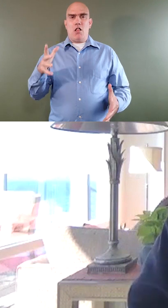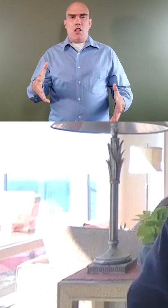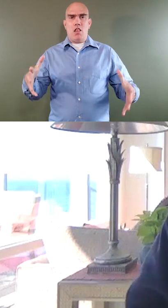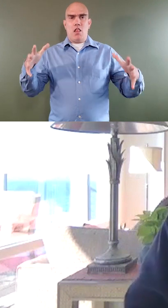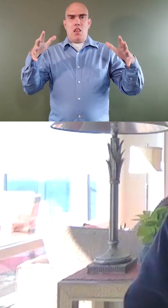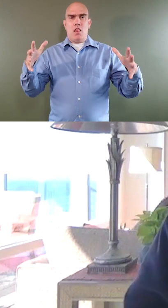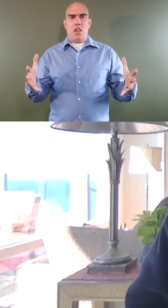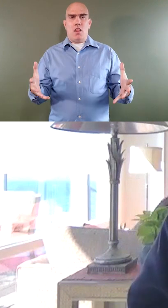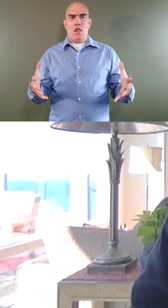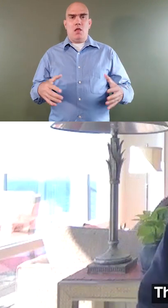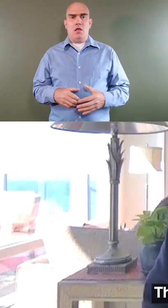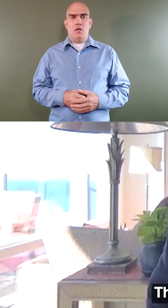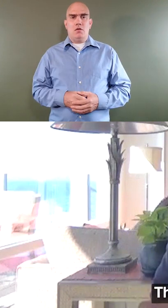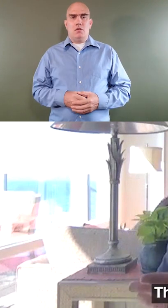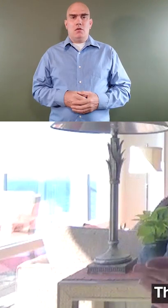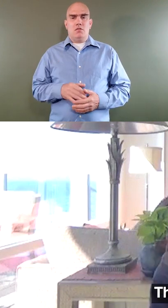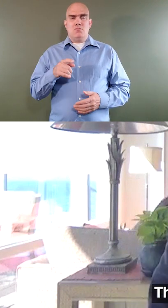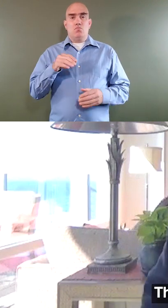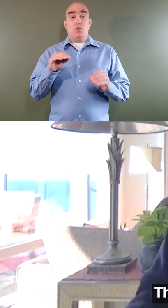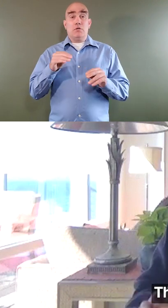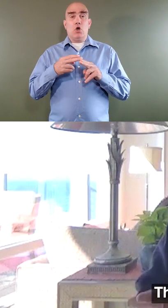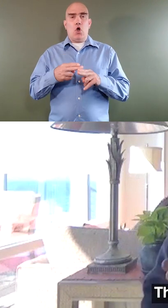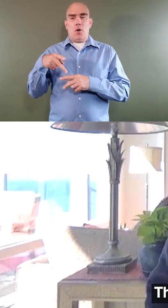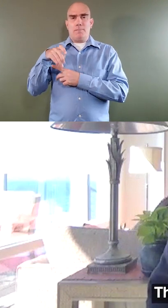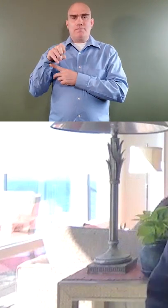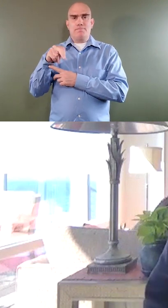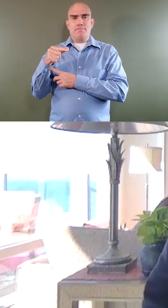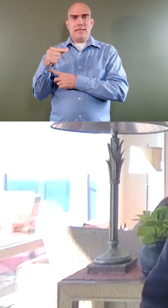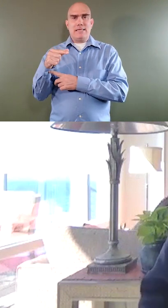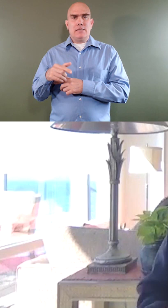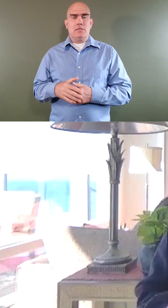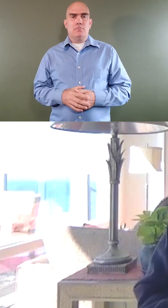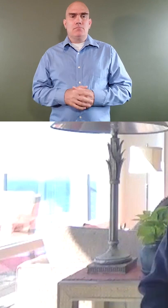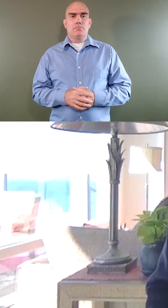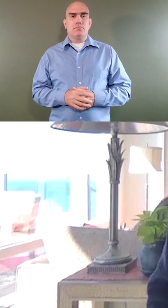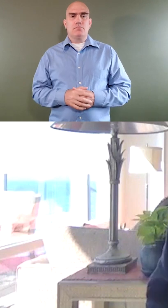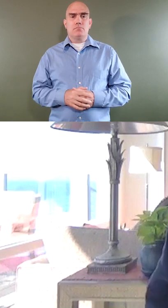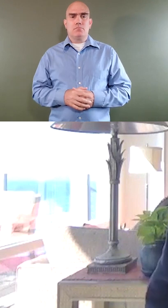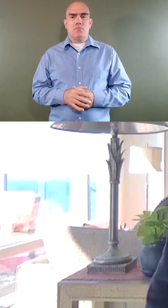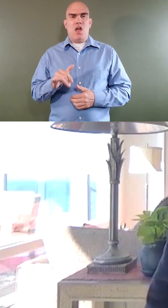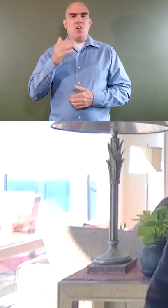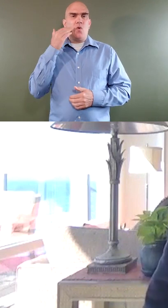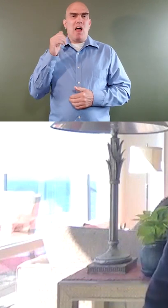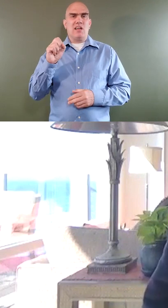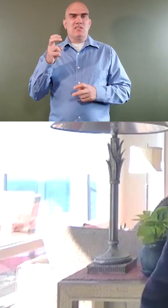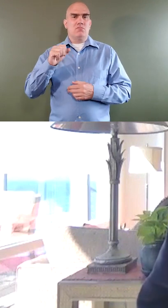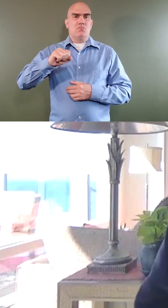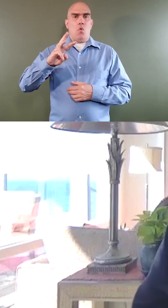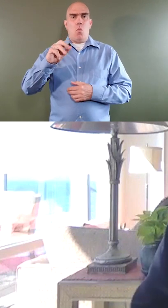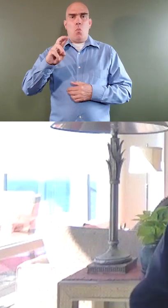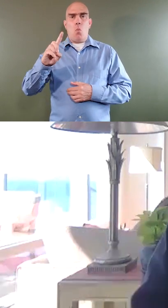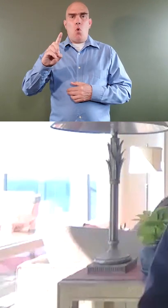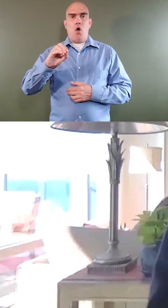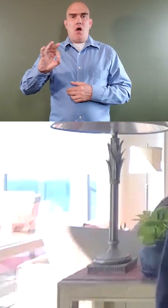a barrel. This is a movement called pump. It's also known as ward off.